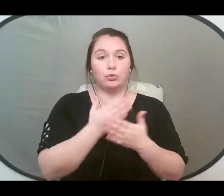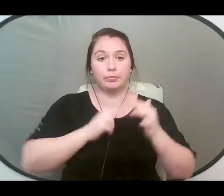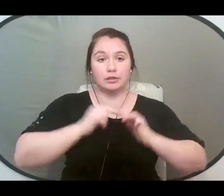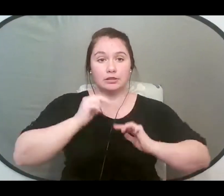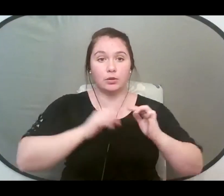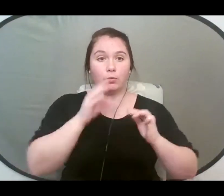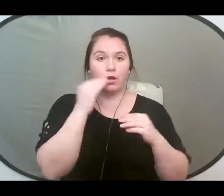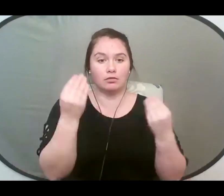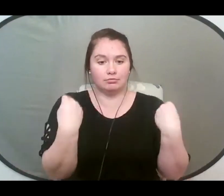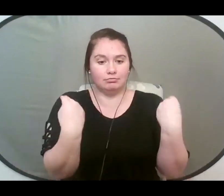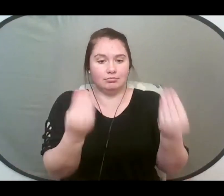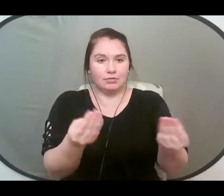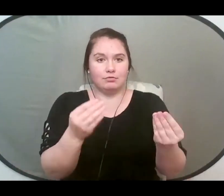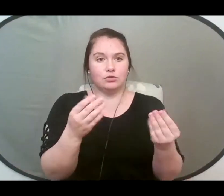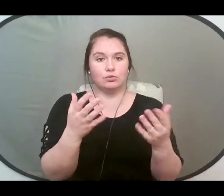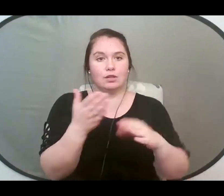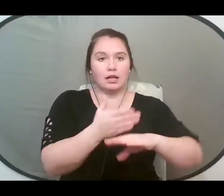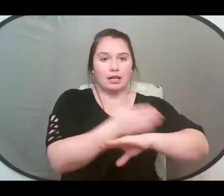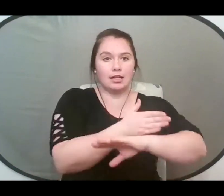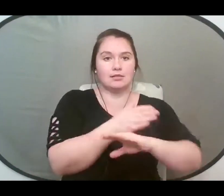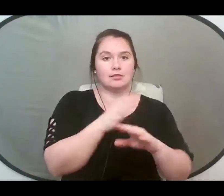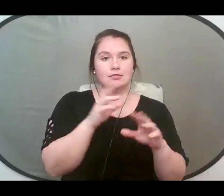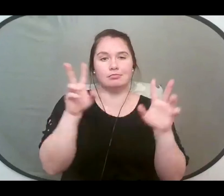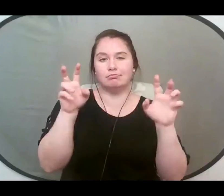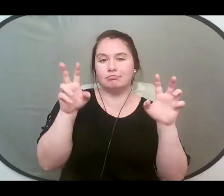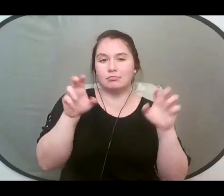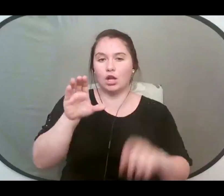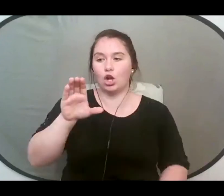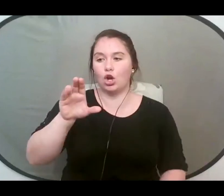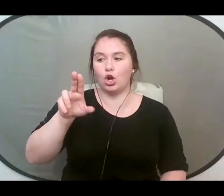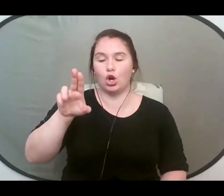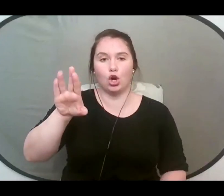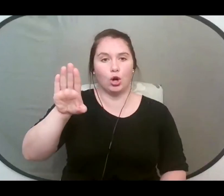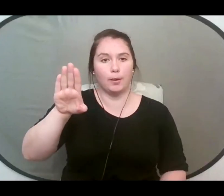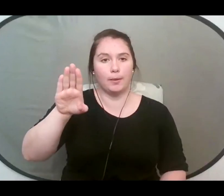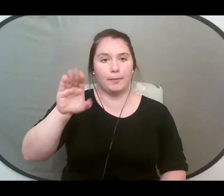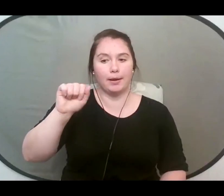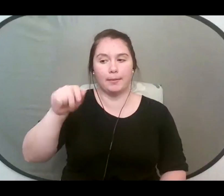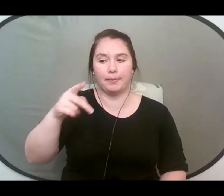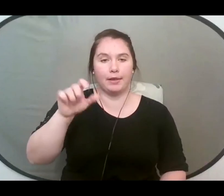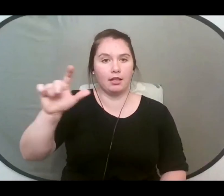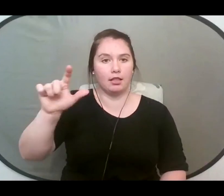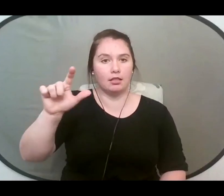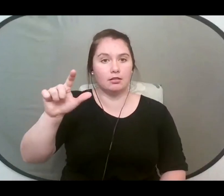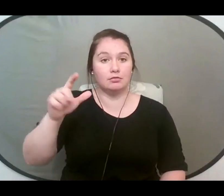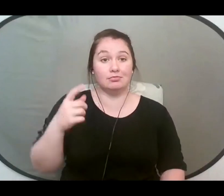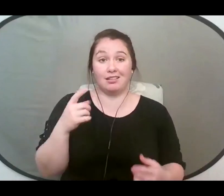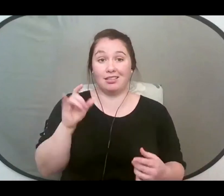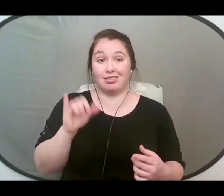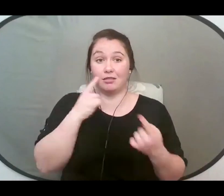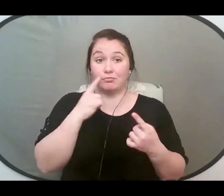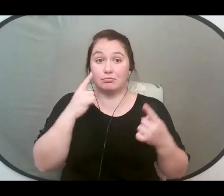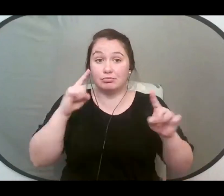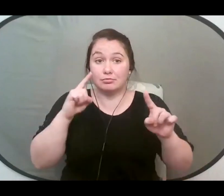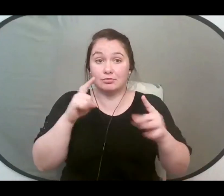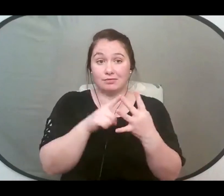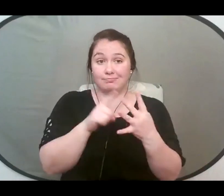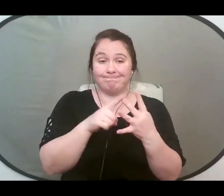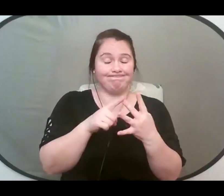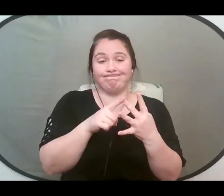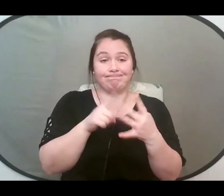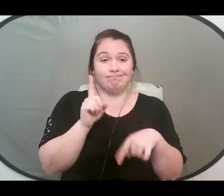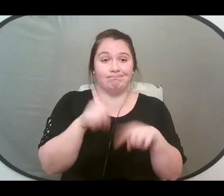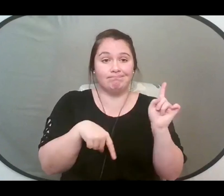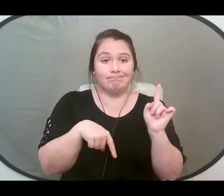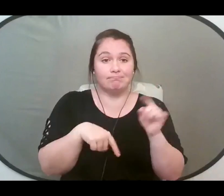for enhancing the curb appeal of the building and the site that, you know, would not be as achievable in option 2. And